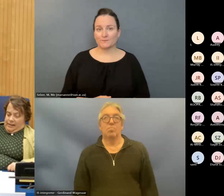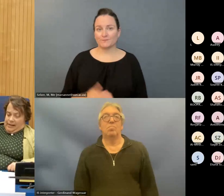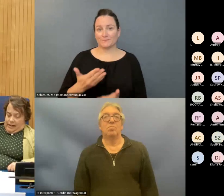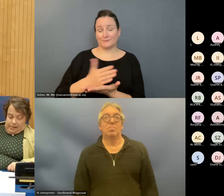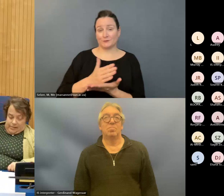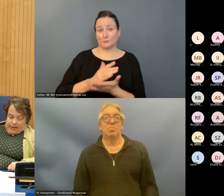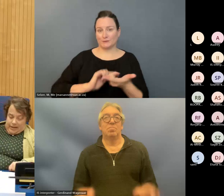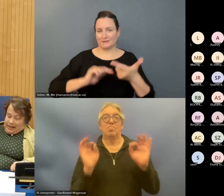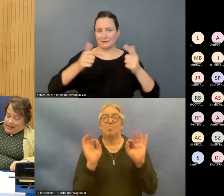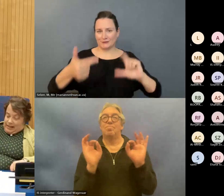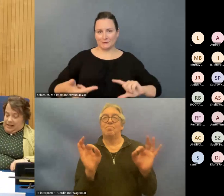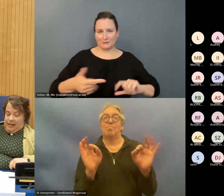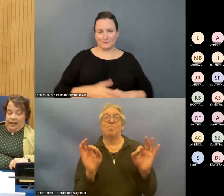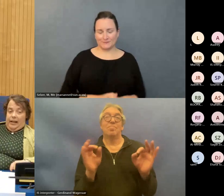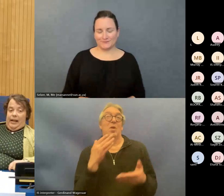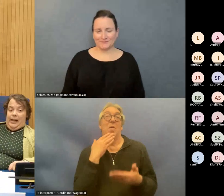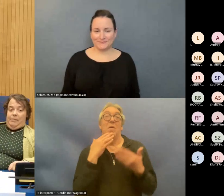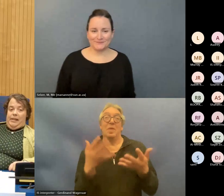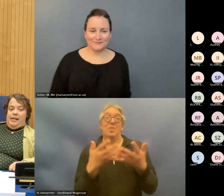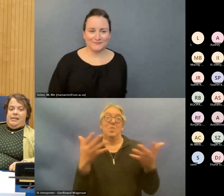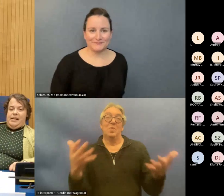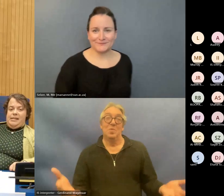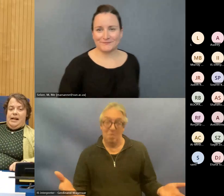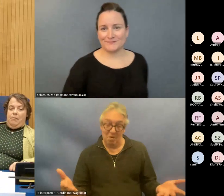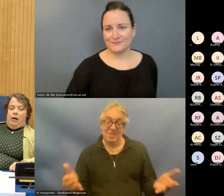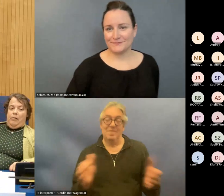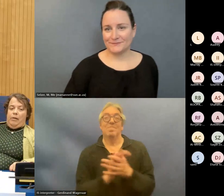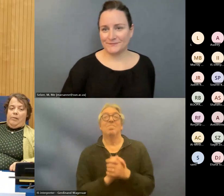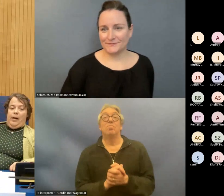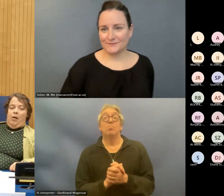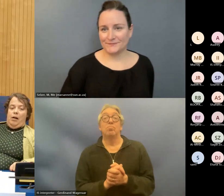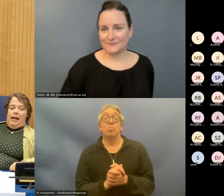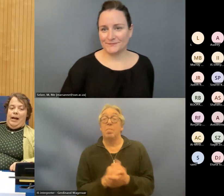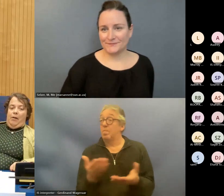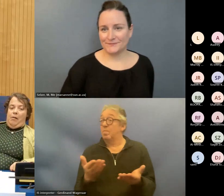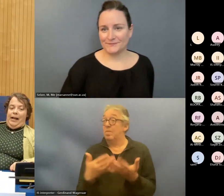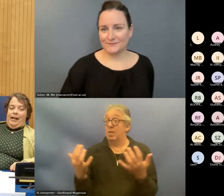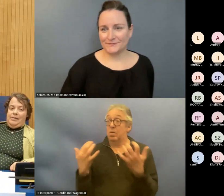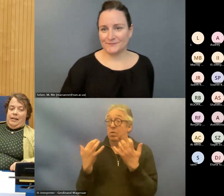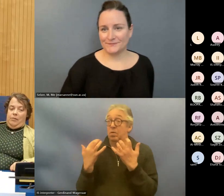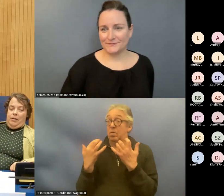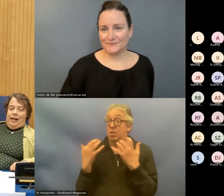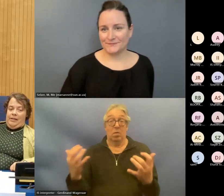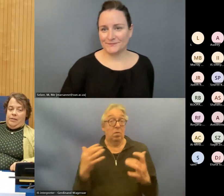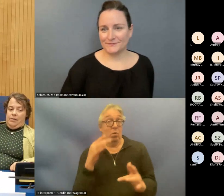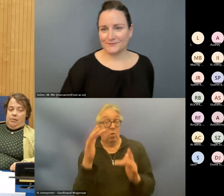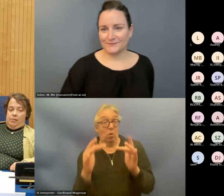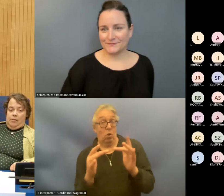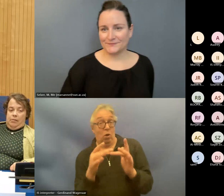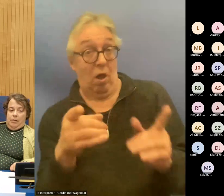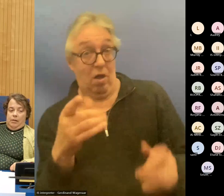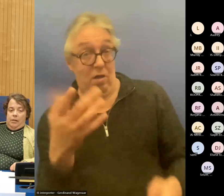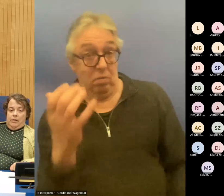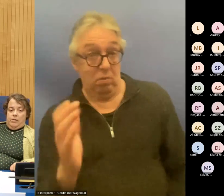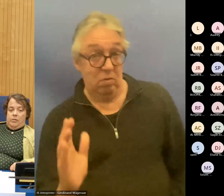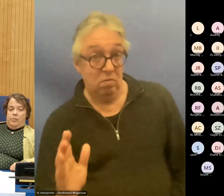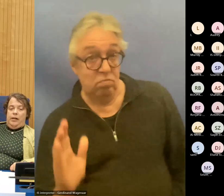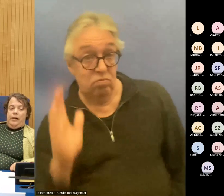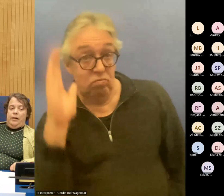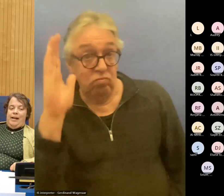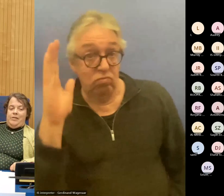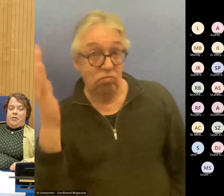Okay, thank you so much, Dayana. Is there someone from the online audience that would like